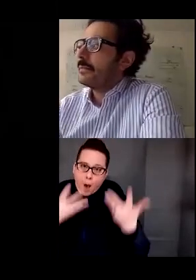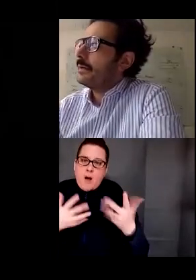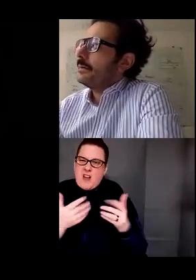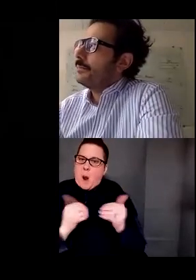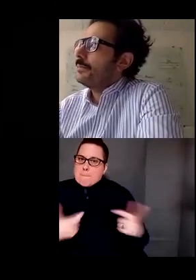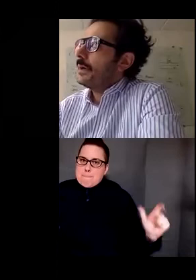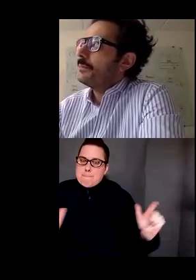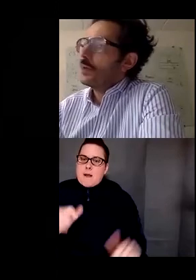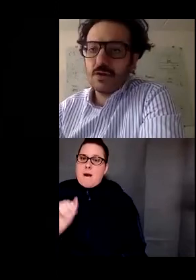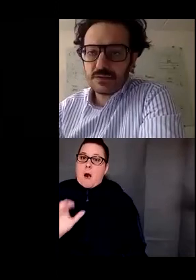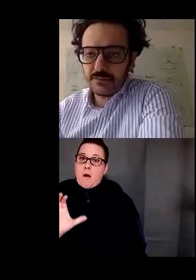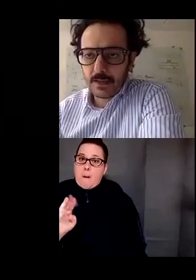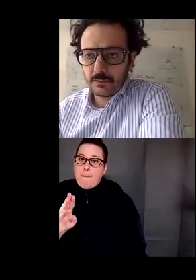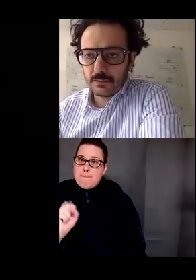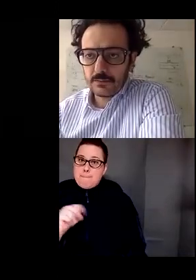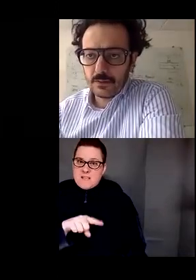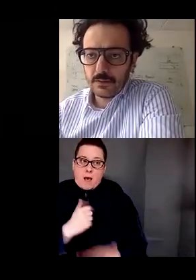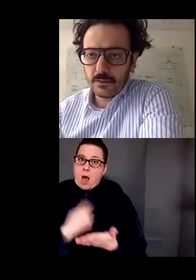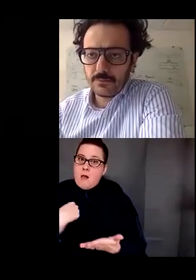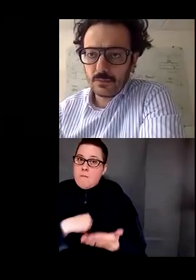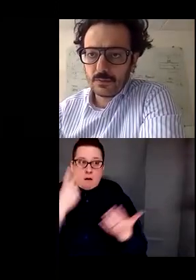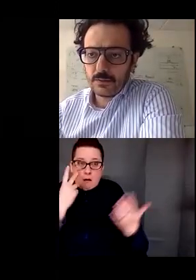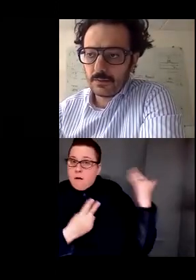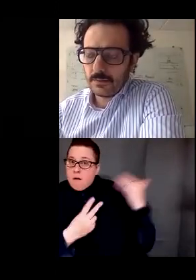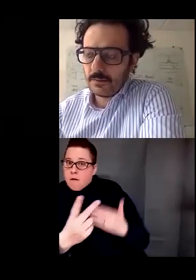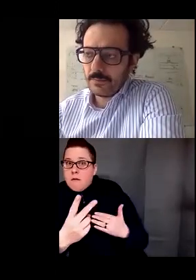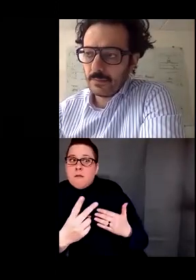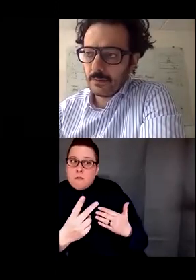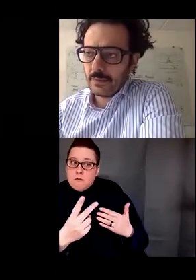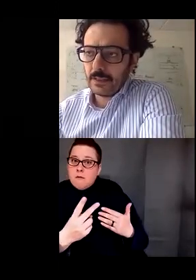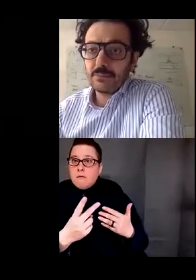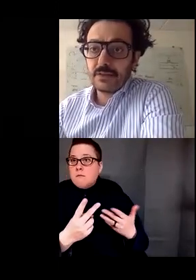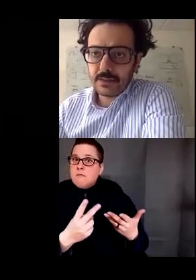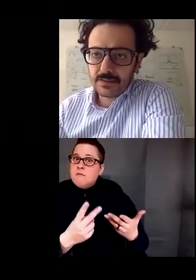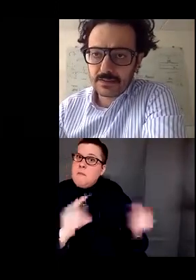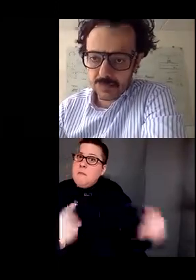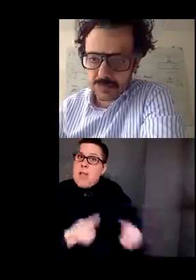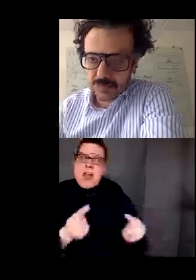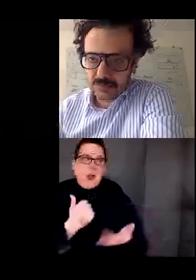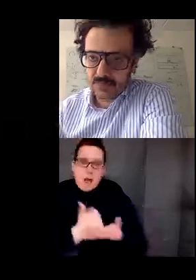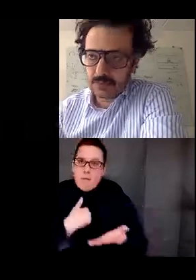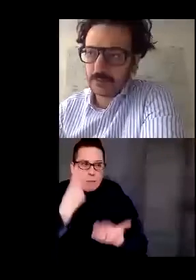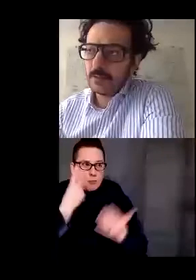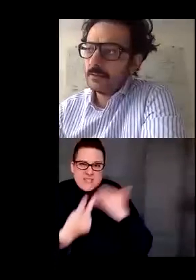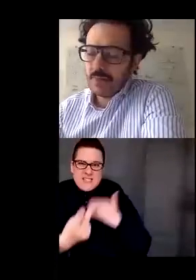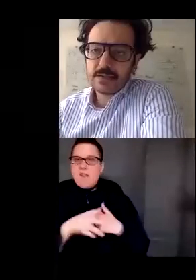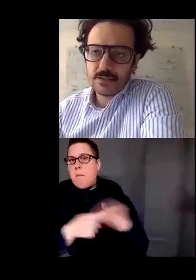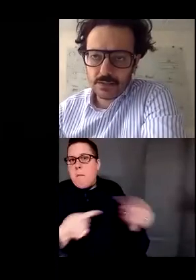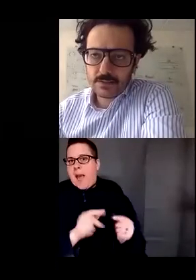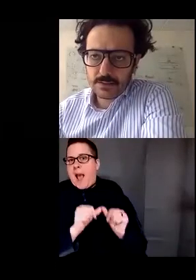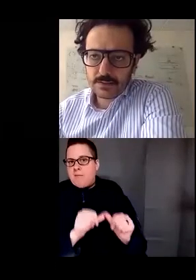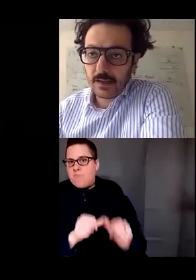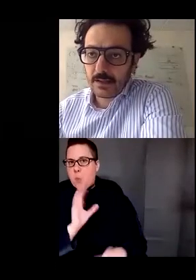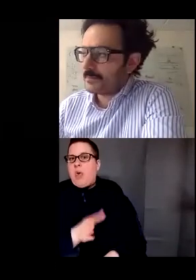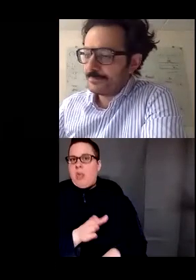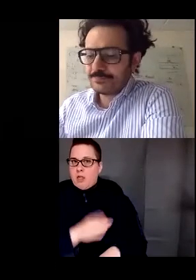a prognostic factor for pain. It predicts the persistence of pain based on